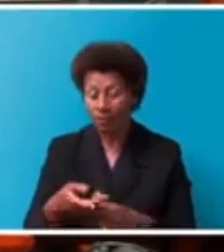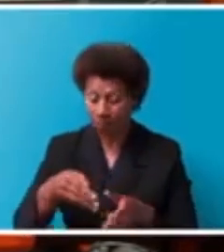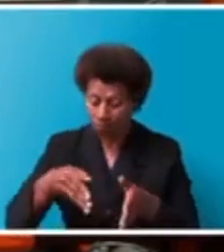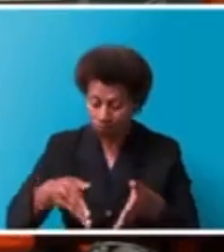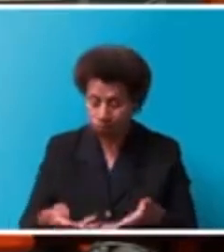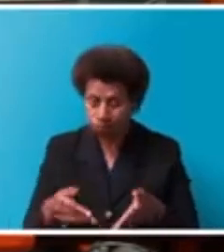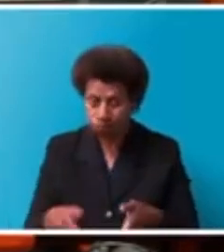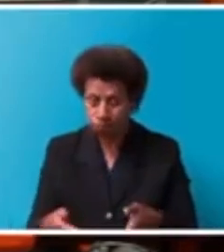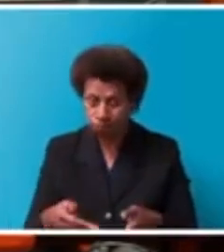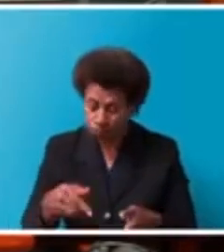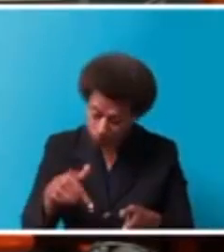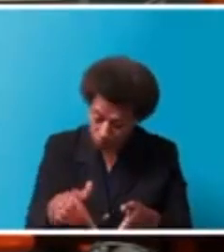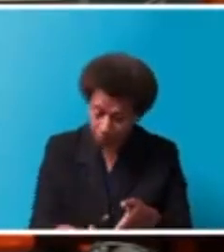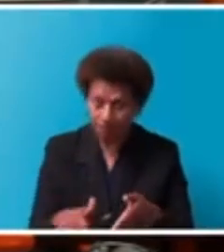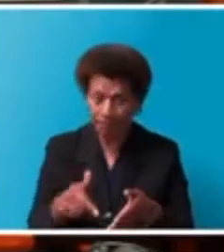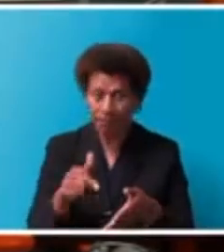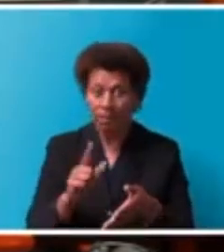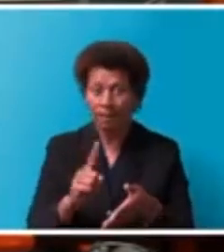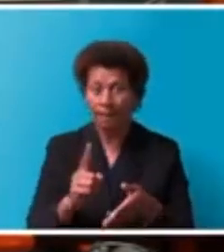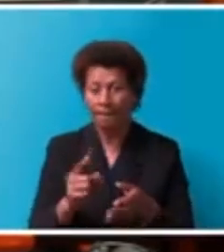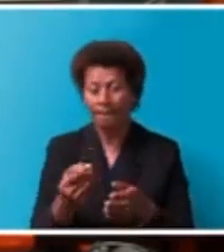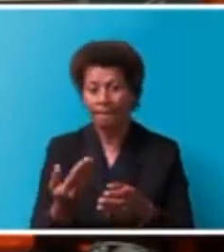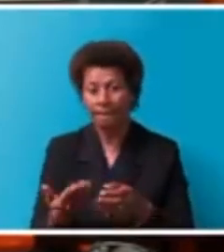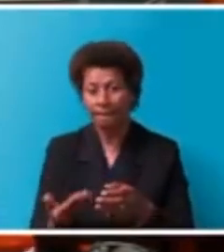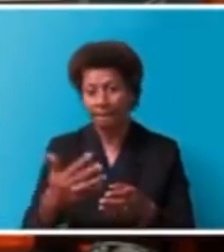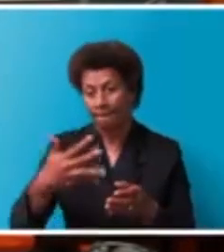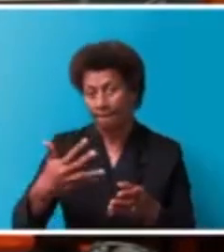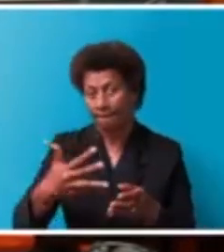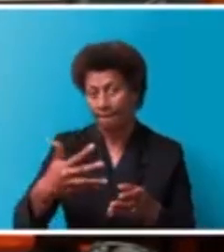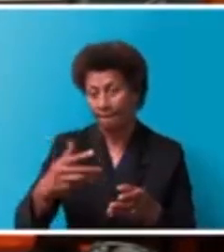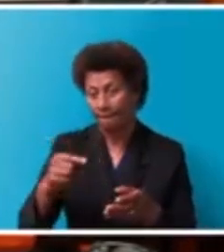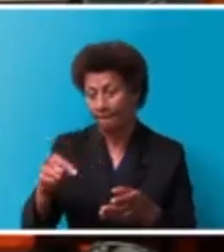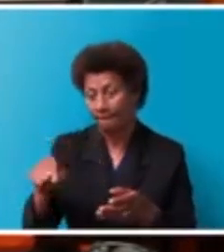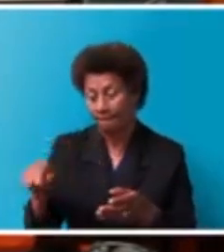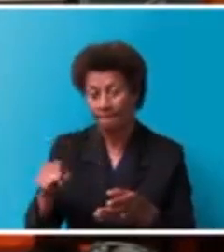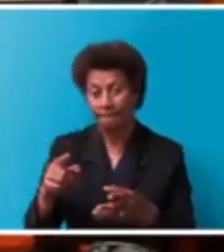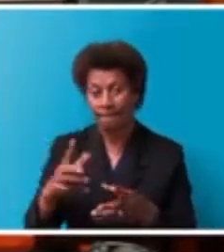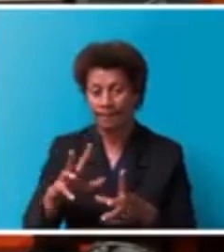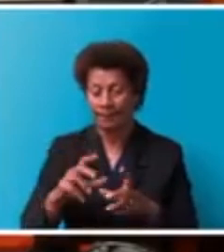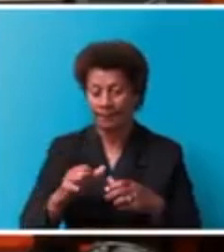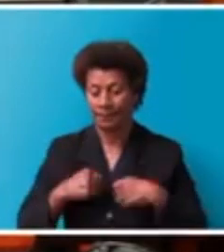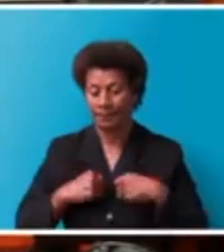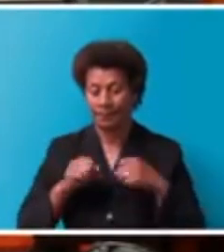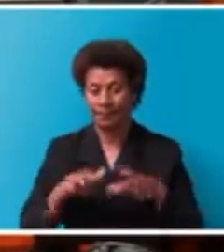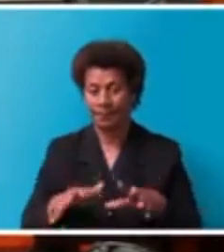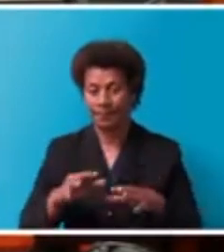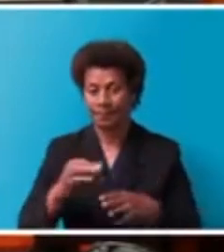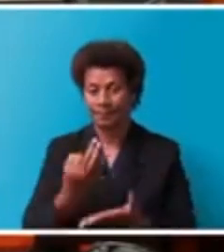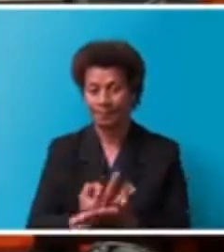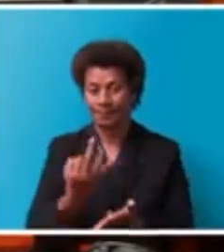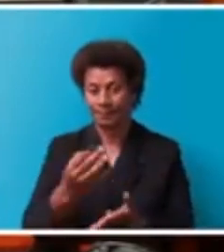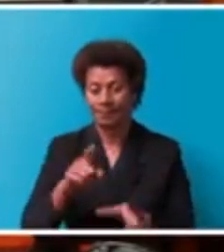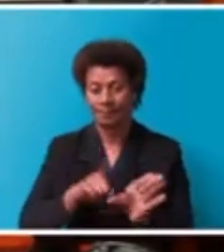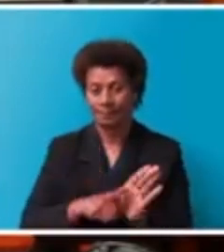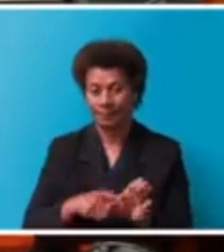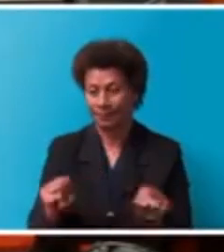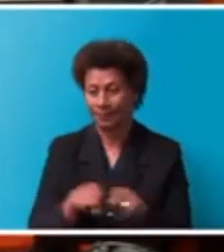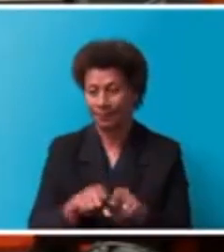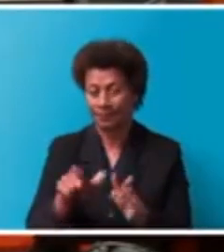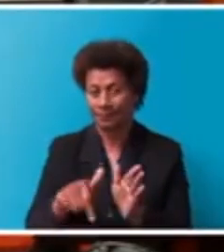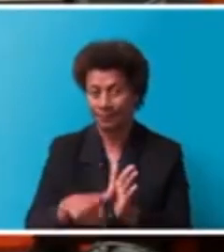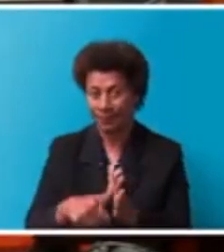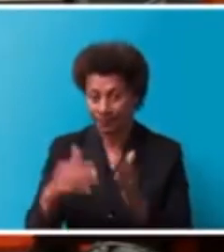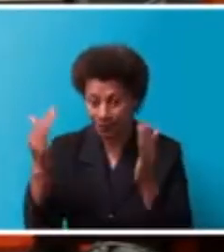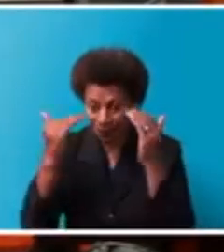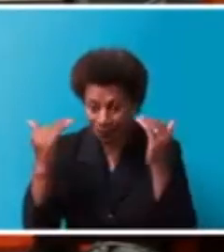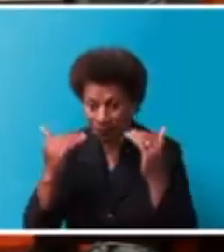boreholes. 16 have been completed, with 15 envisaged to be completed by the end of this financial year. At the same time, Mr. Speaker,